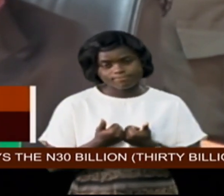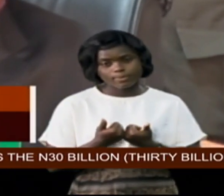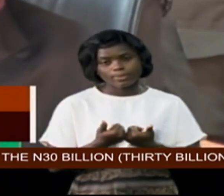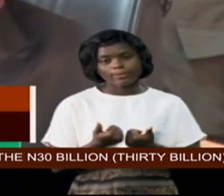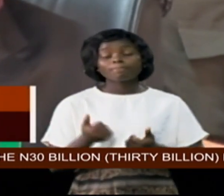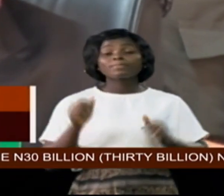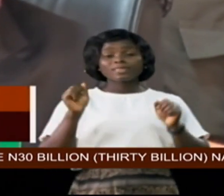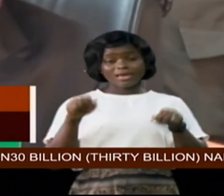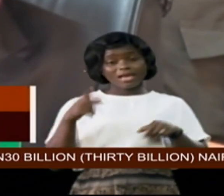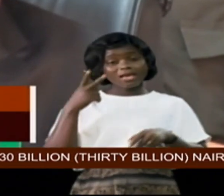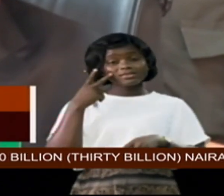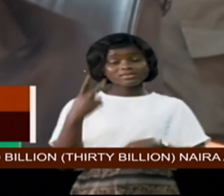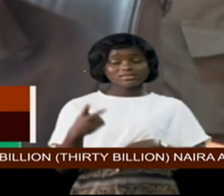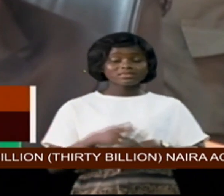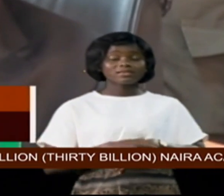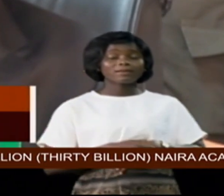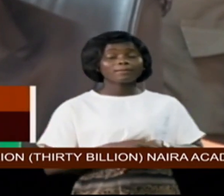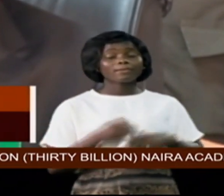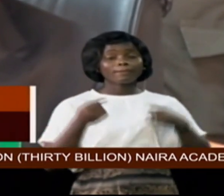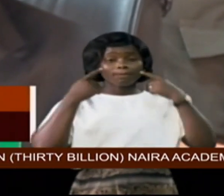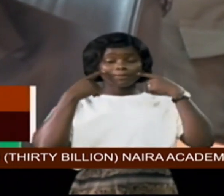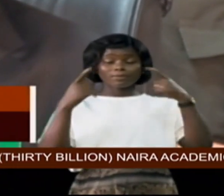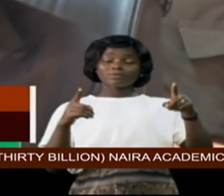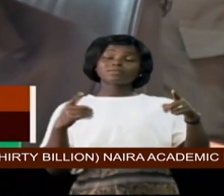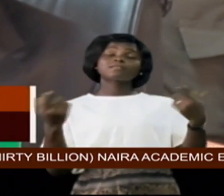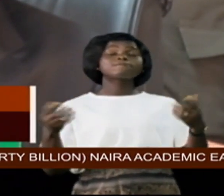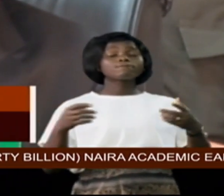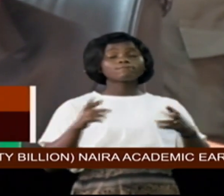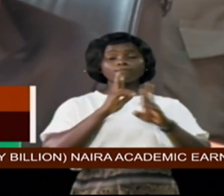I can see a successful outcome of this exercise.